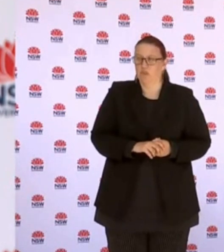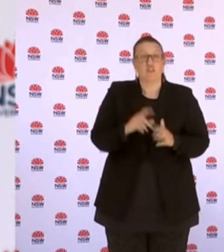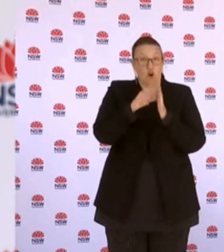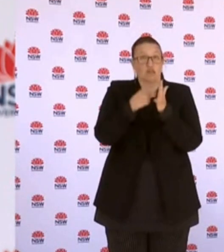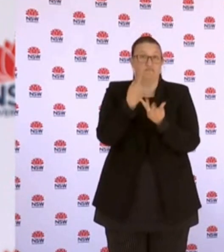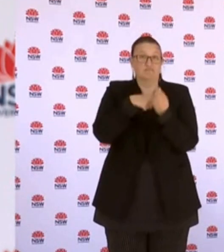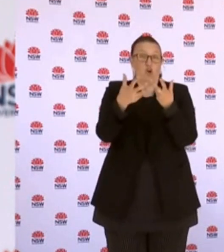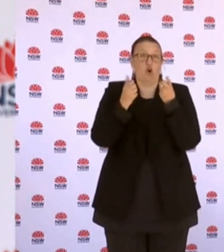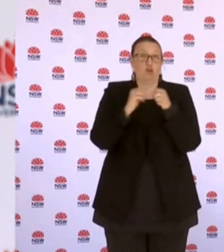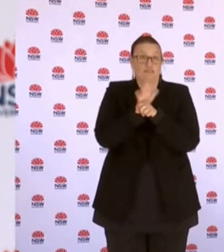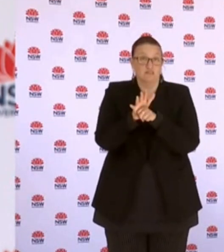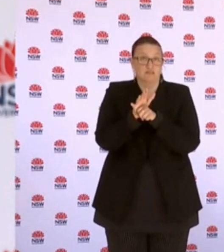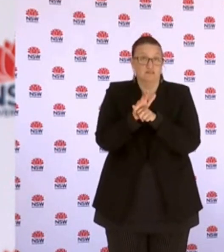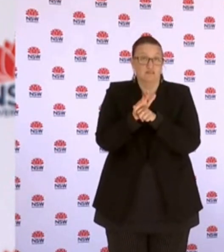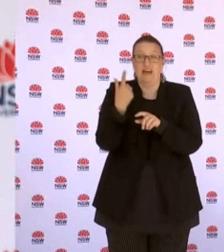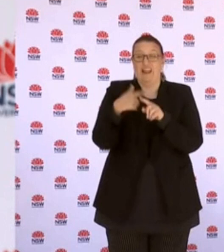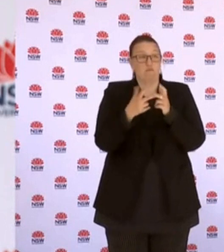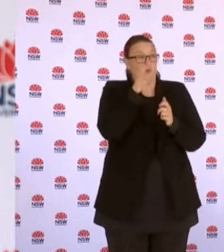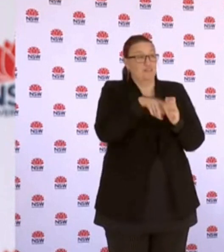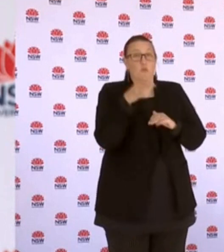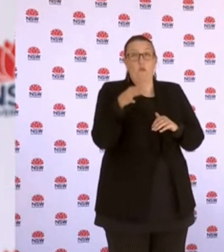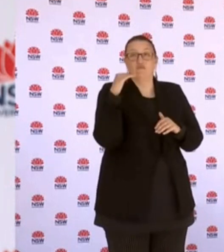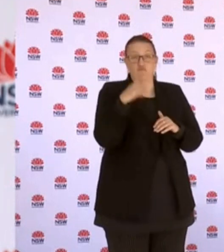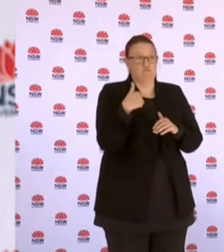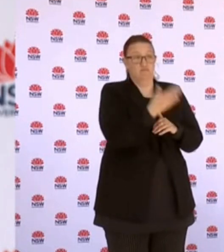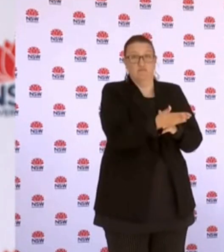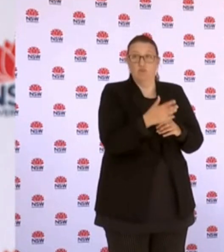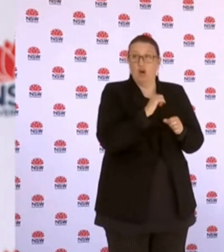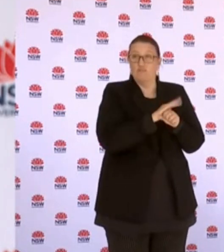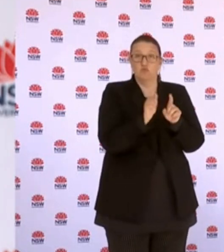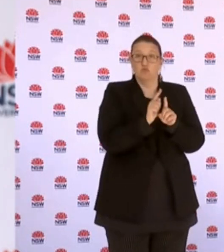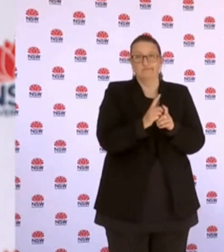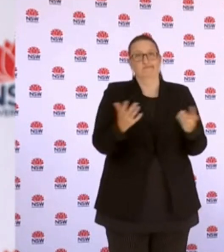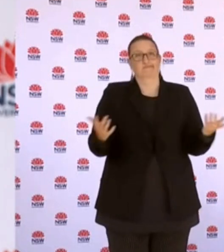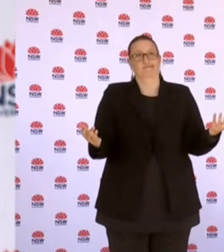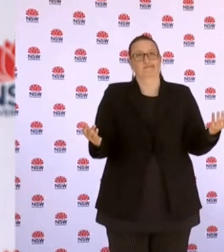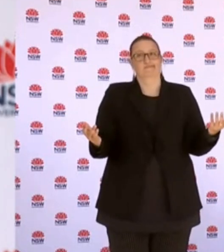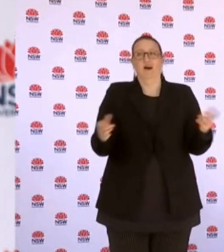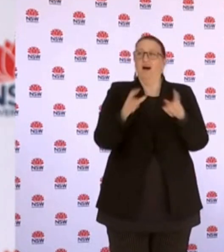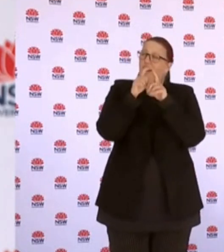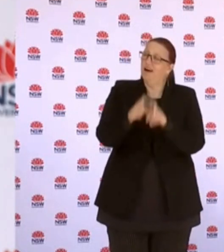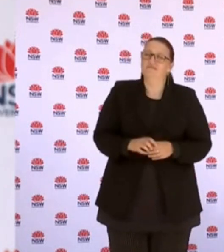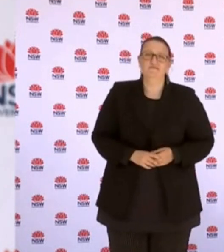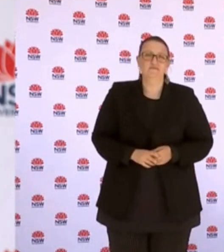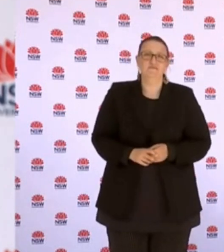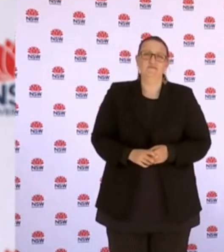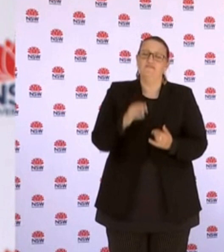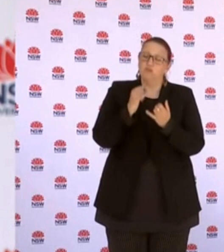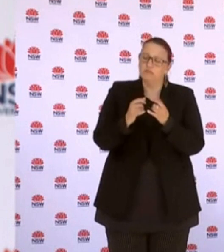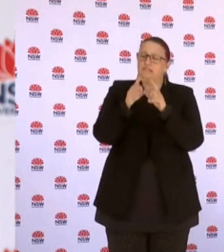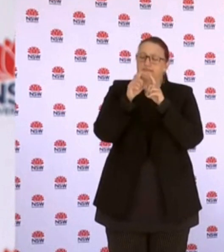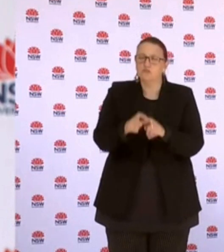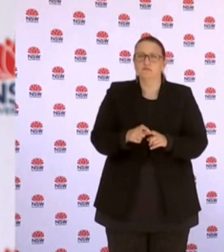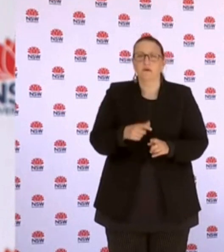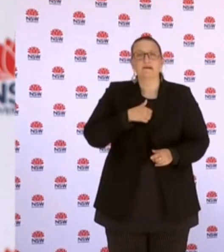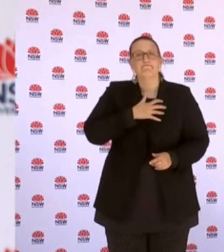and somebody else in the waiting room ended up with COVID. So I think it is a highly difficult and challenging circumstance in each situation. So whilst my